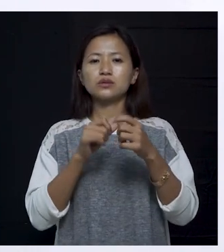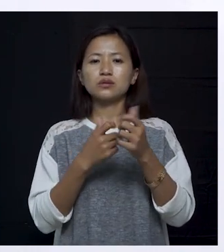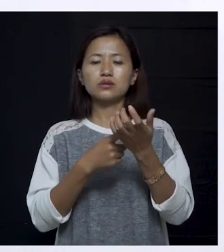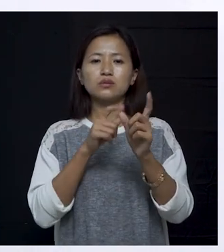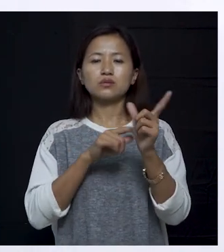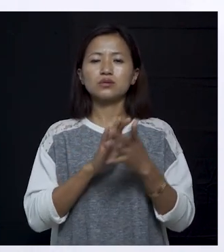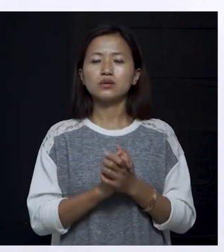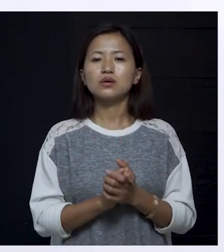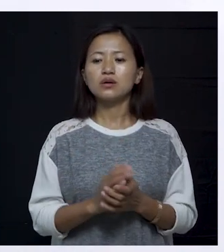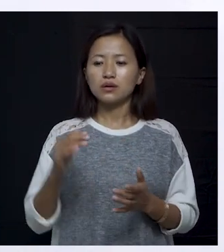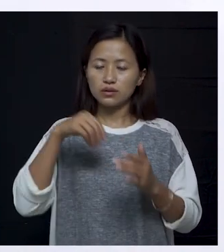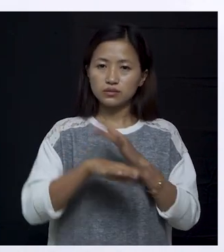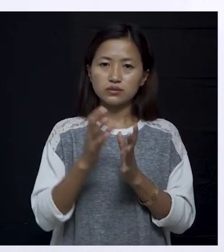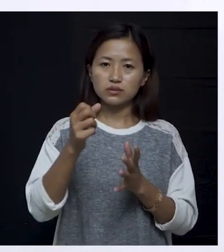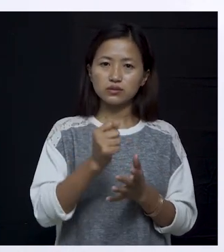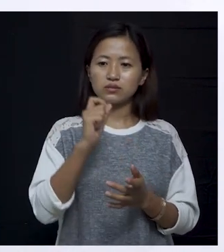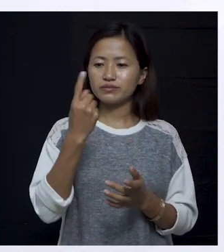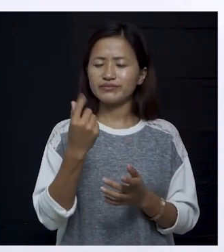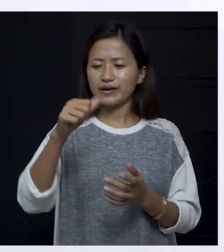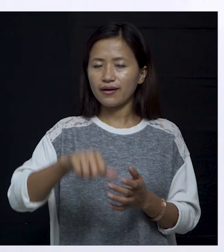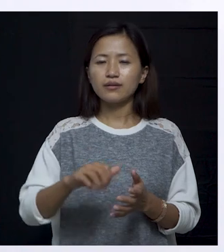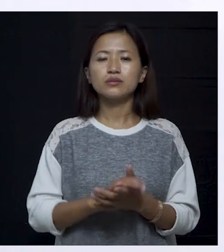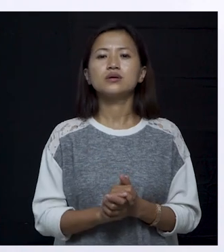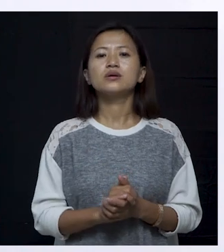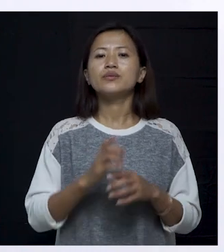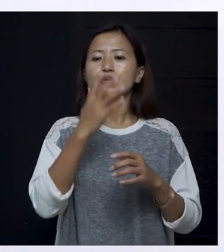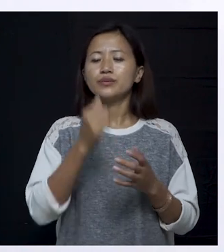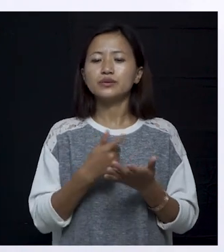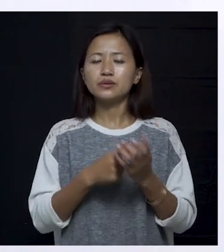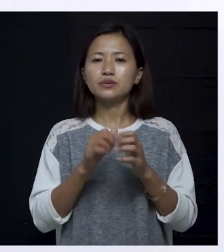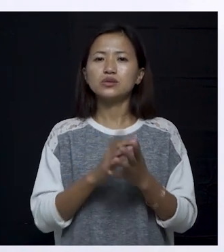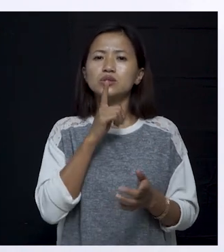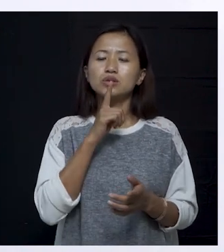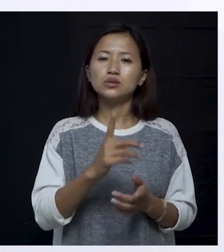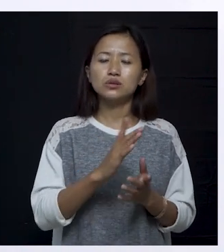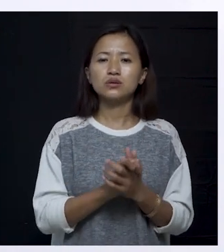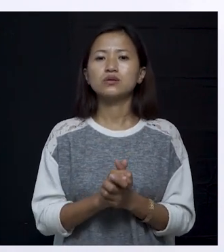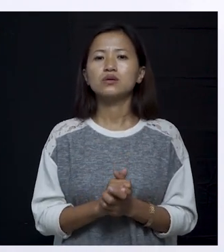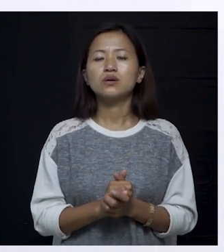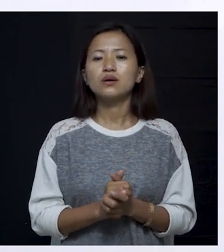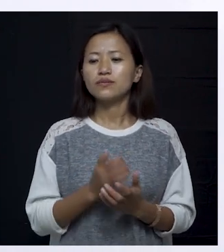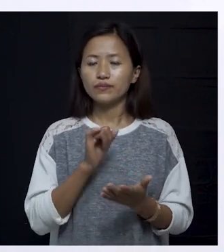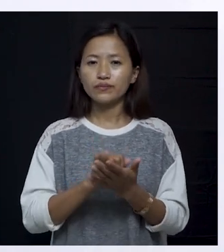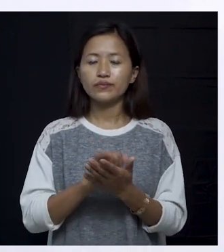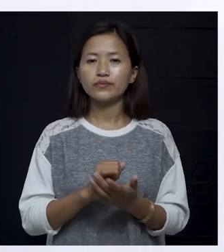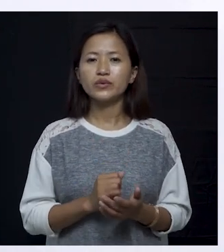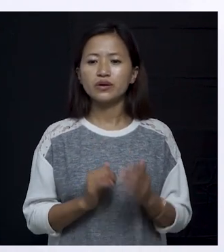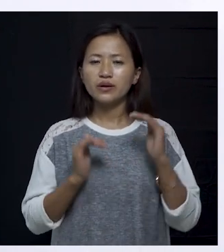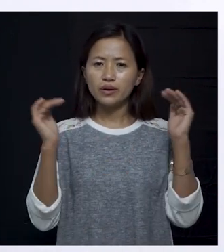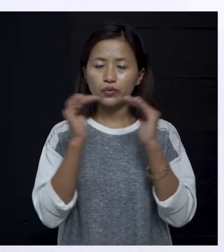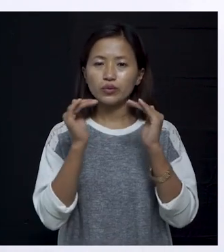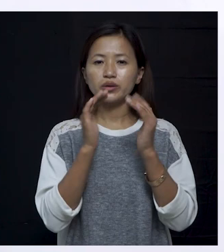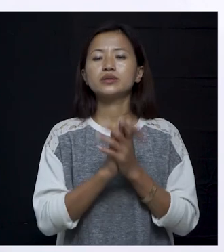under the control of anyone. And the reason why is to make sure, okay, to make sure that